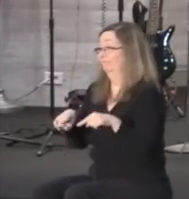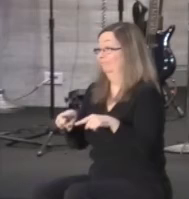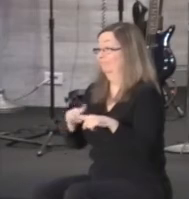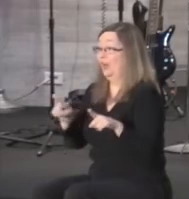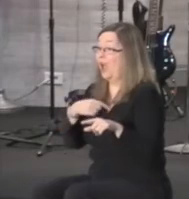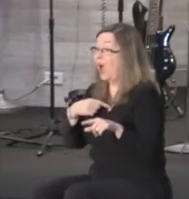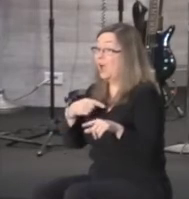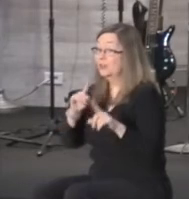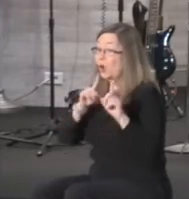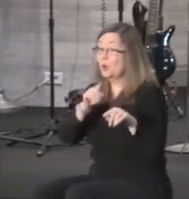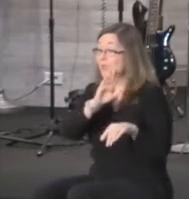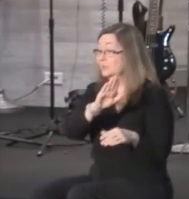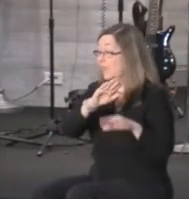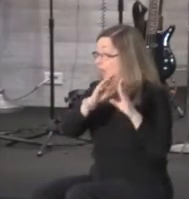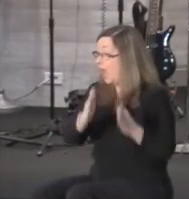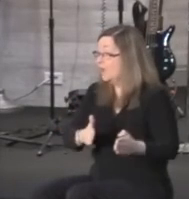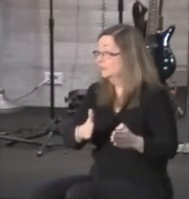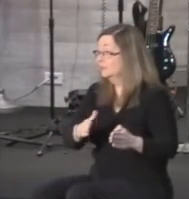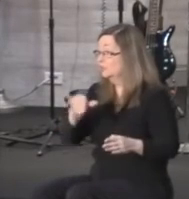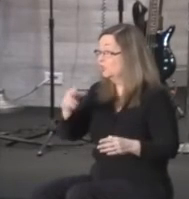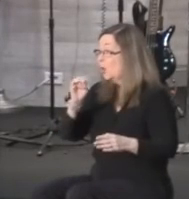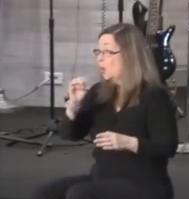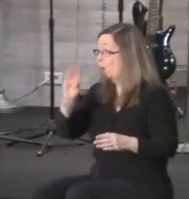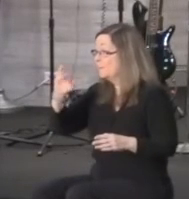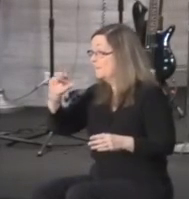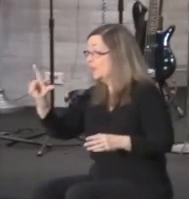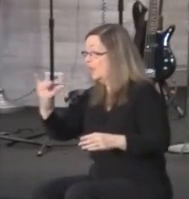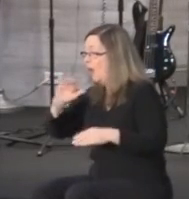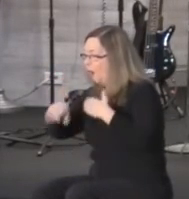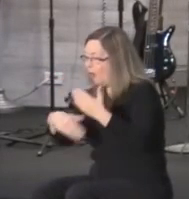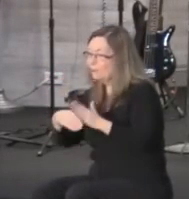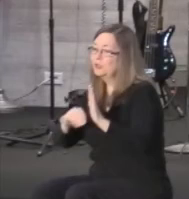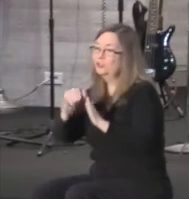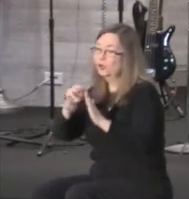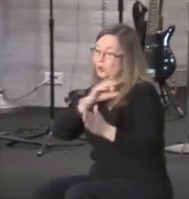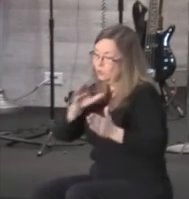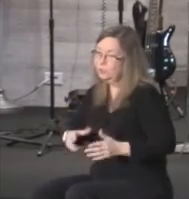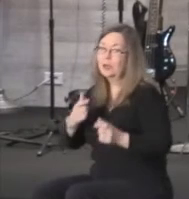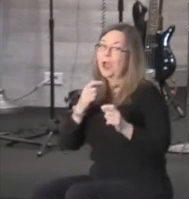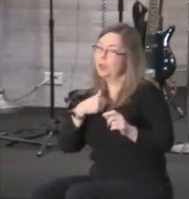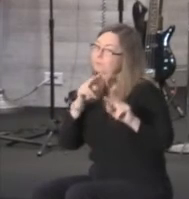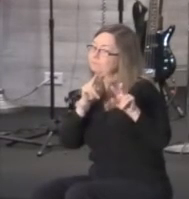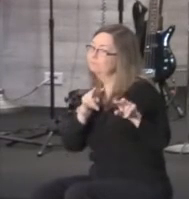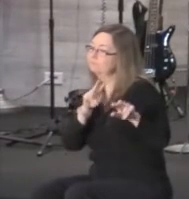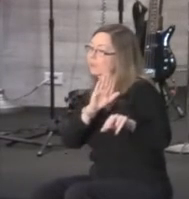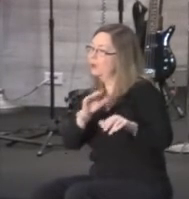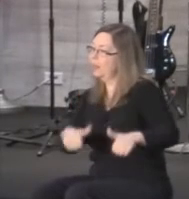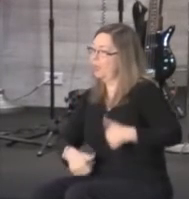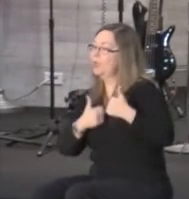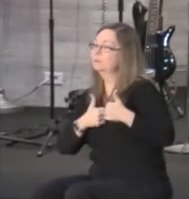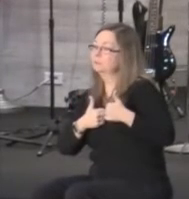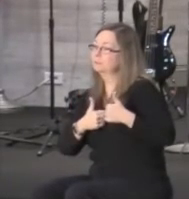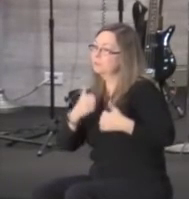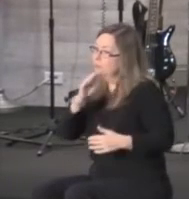But I would go to his house, and there's Joe, and there's Billy, and there's all the mature Christians, and I'd watch them live. I'd see how